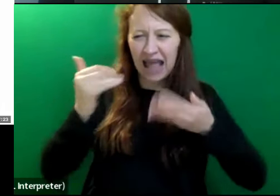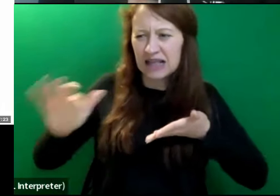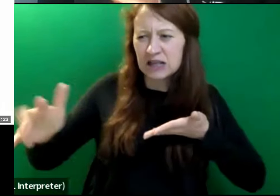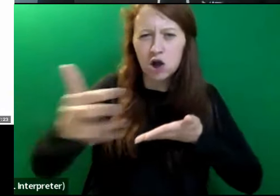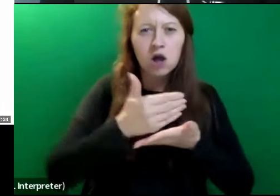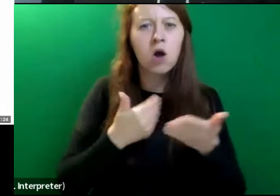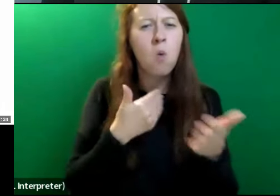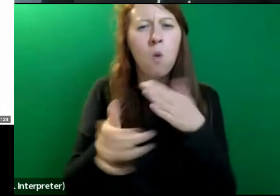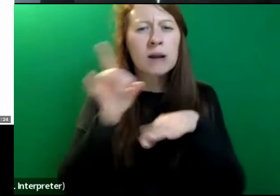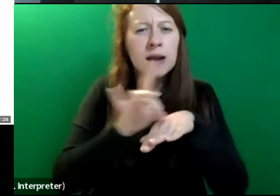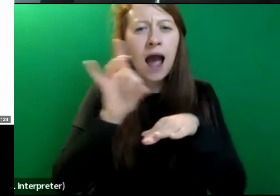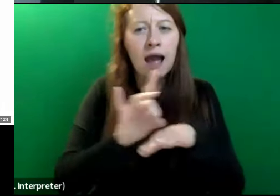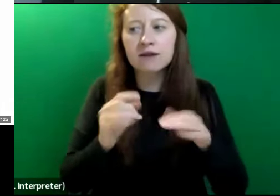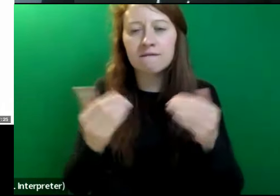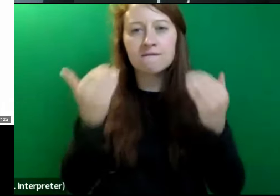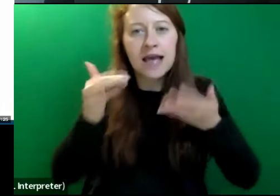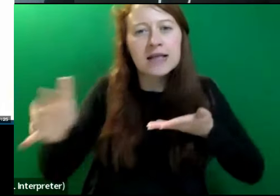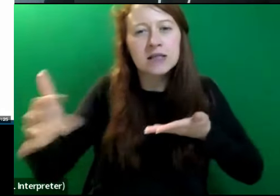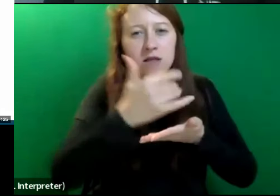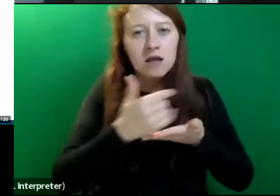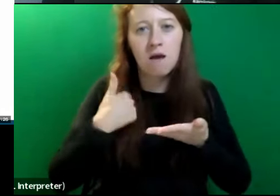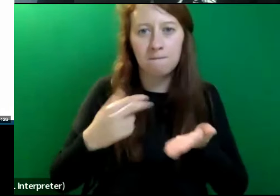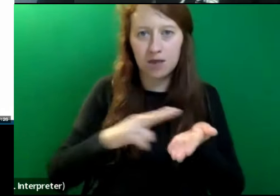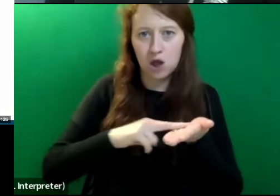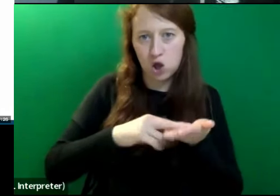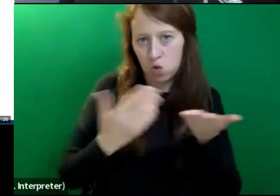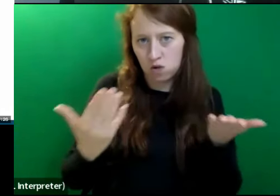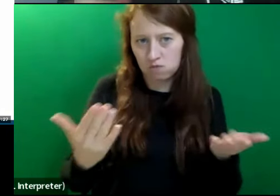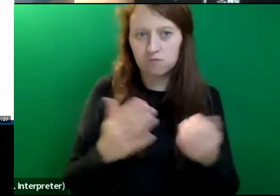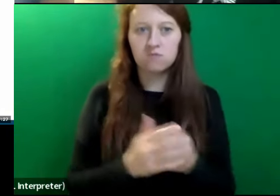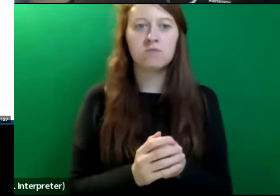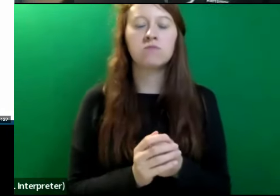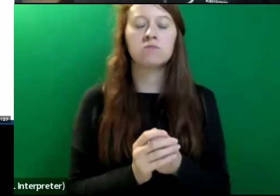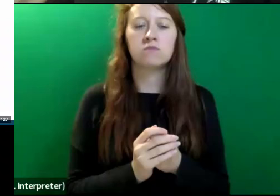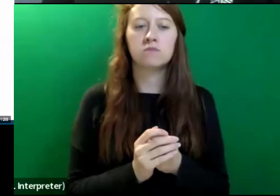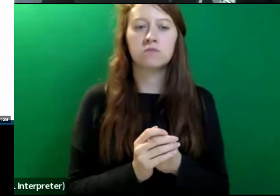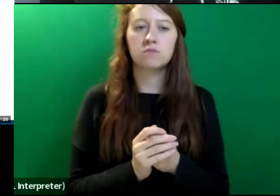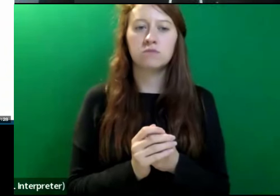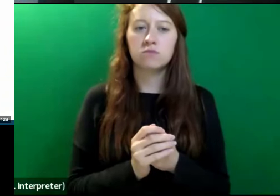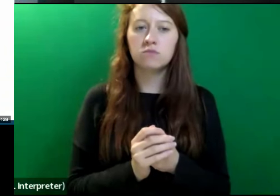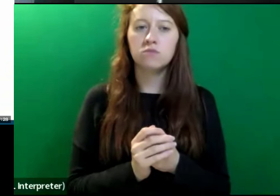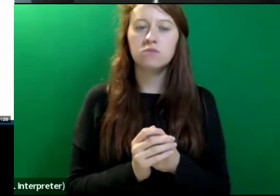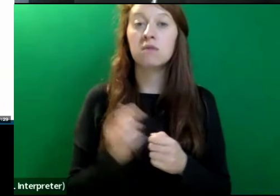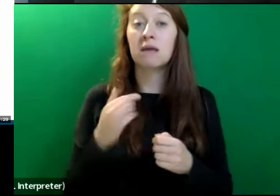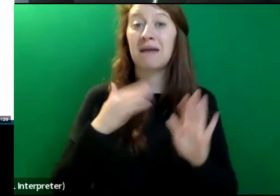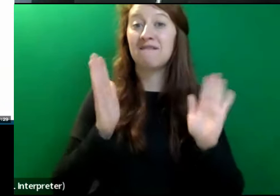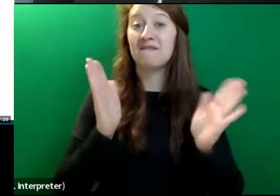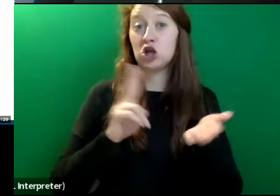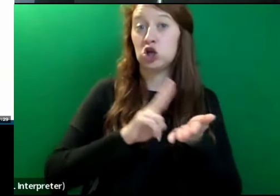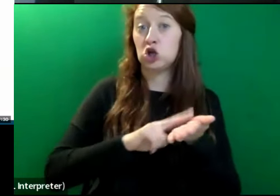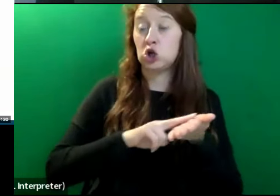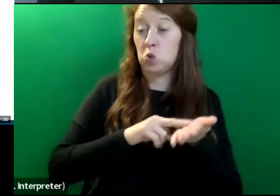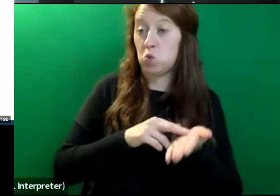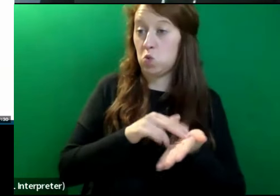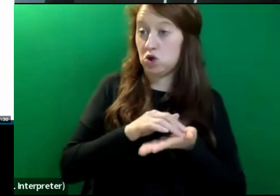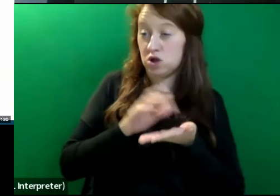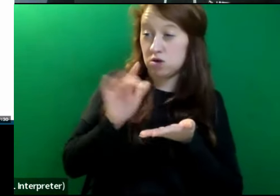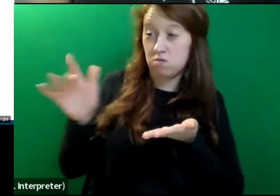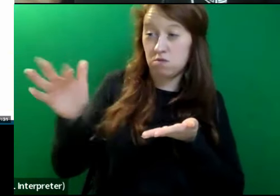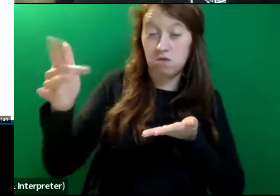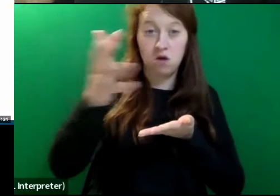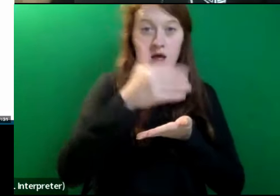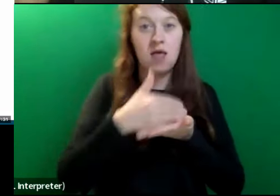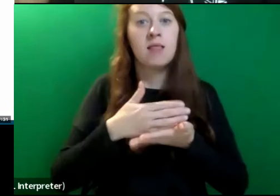these frequency distributions. So I used a portion of the Signs of Ireland